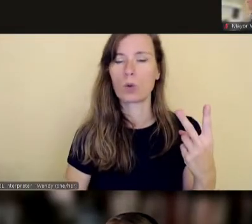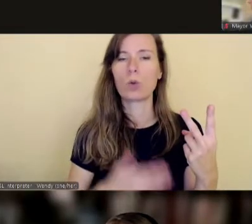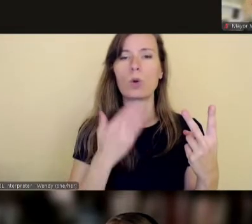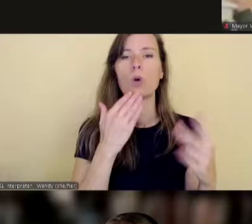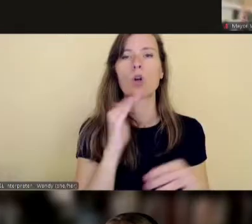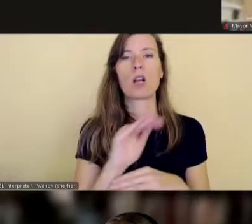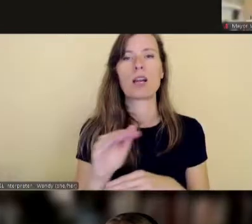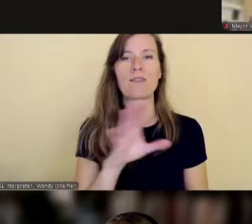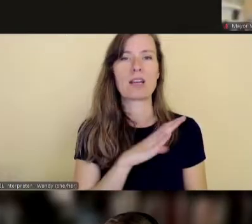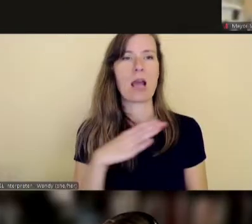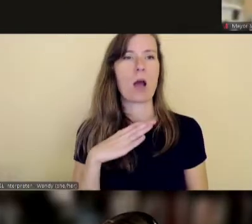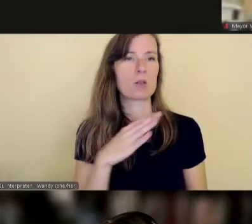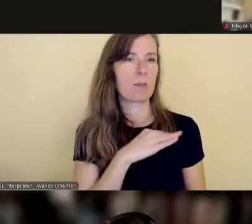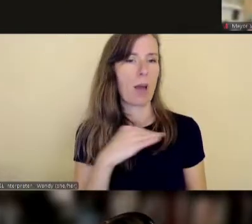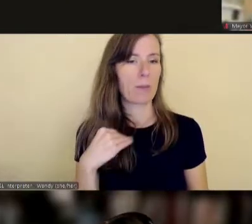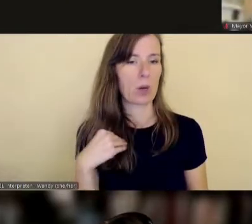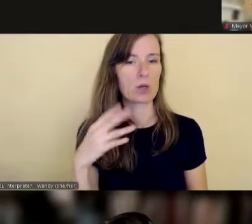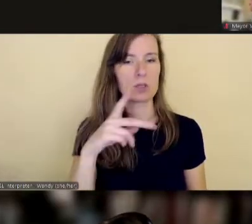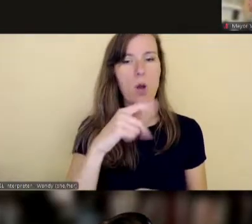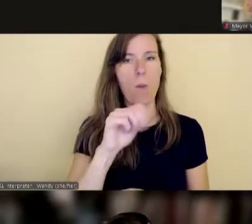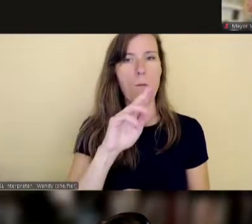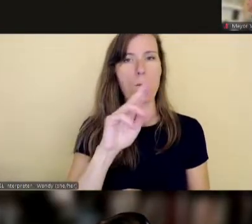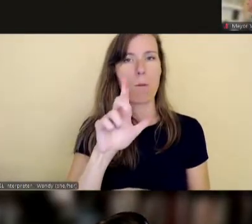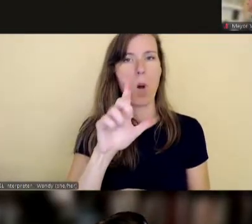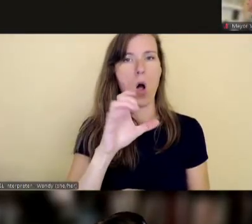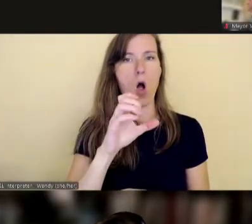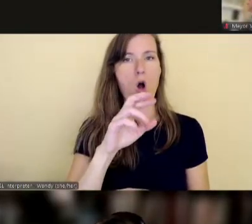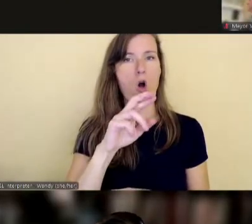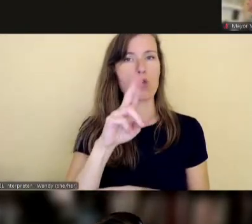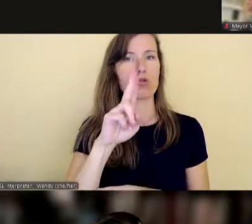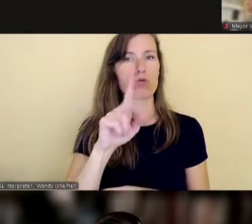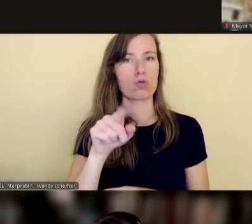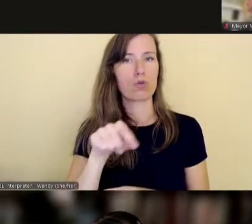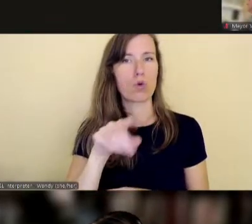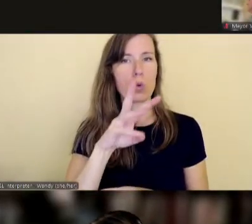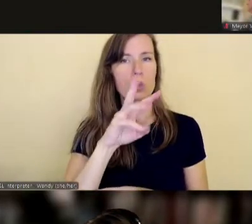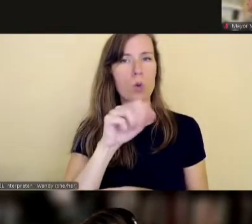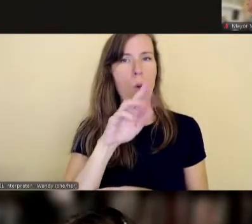Paul Cruz, Ward 2. There were several